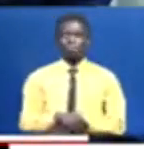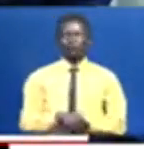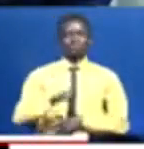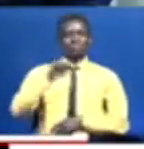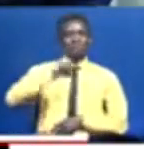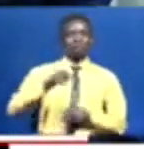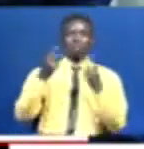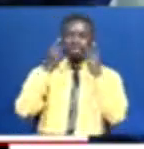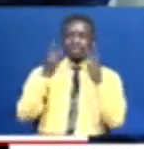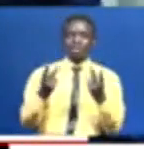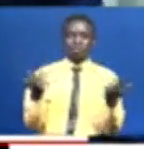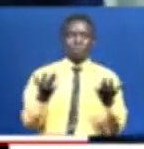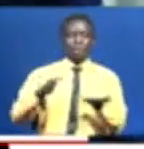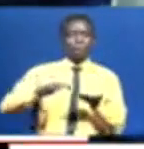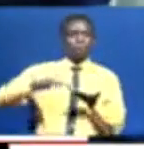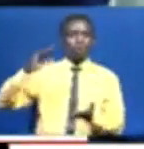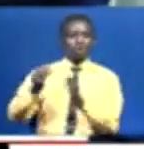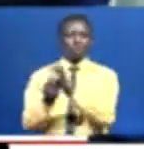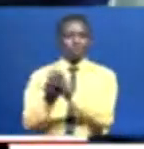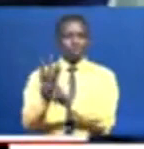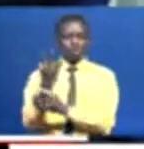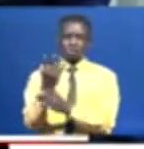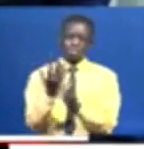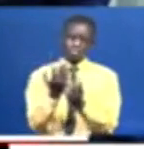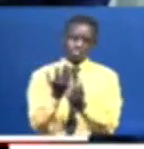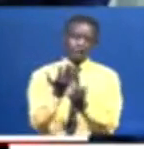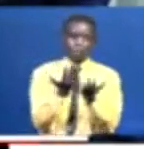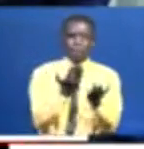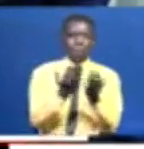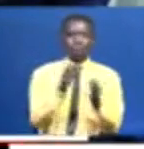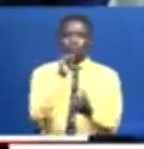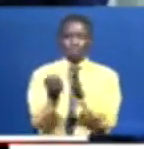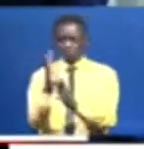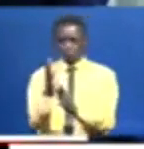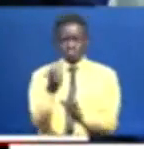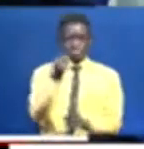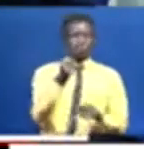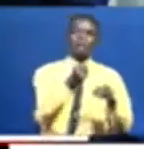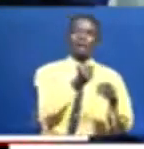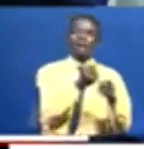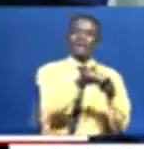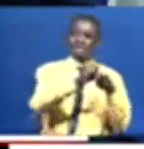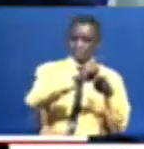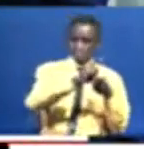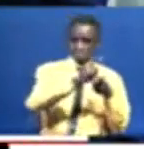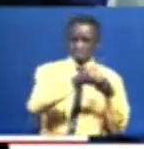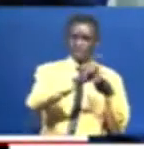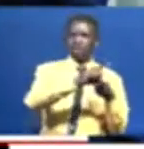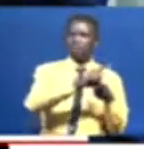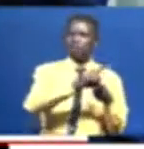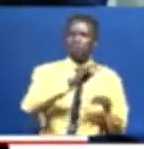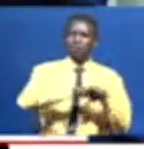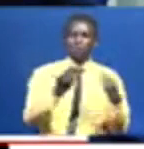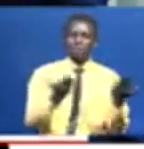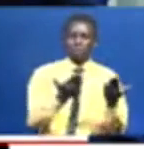growth or a lot of an increment, let me not say growth, increment in terms of regulatory and compliance requirements,